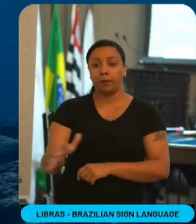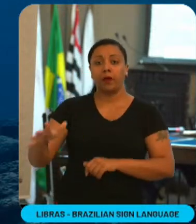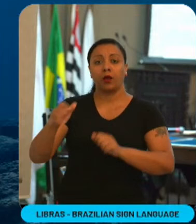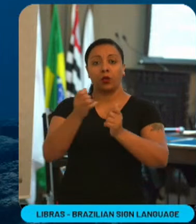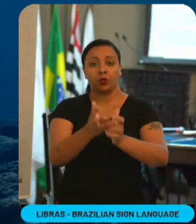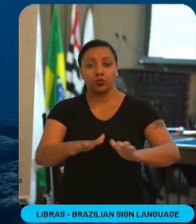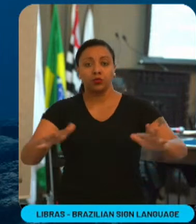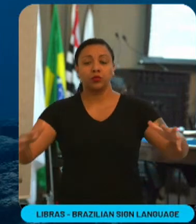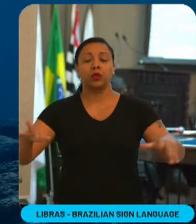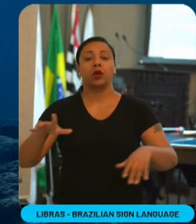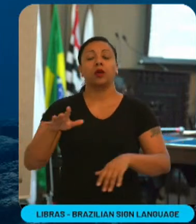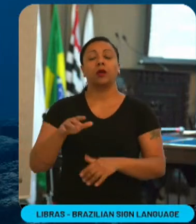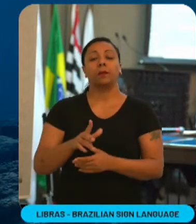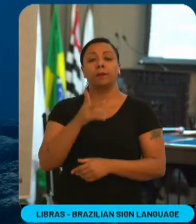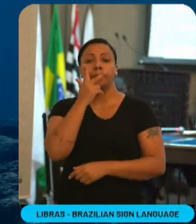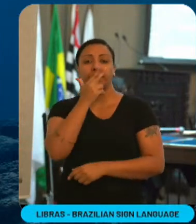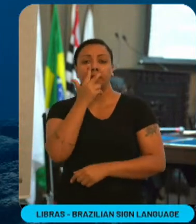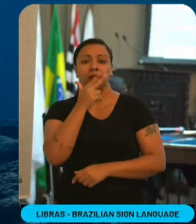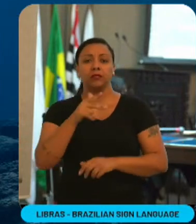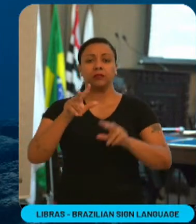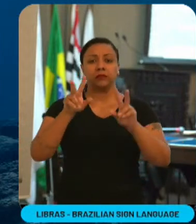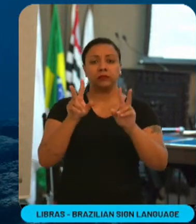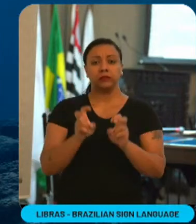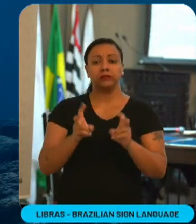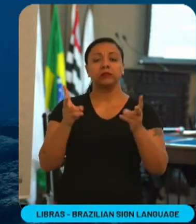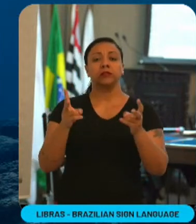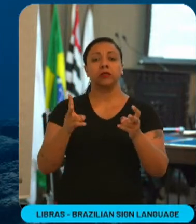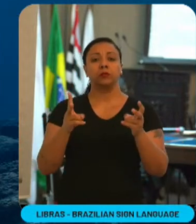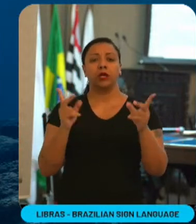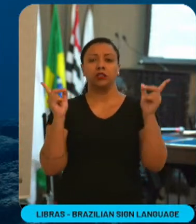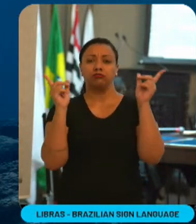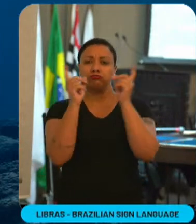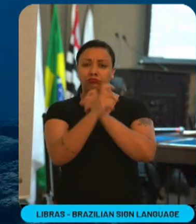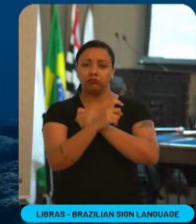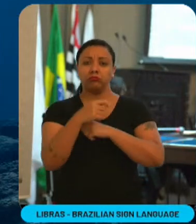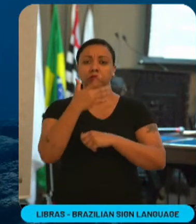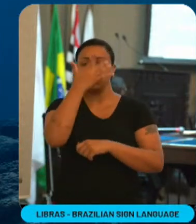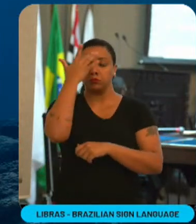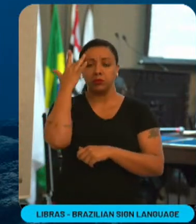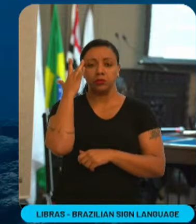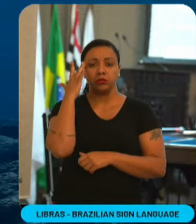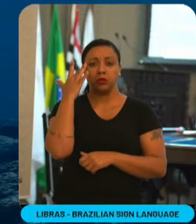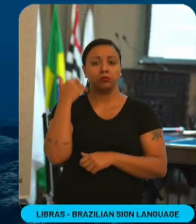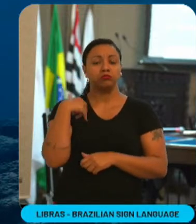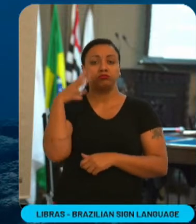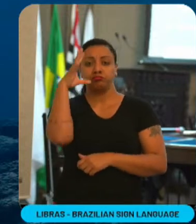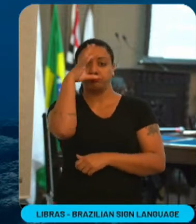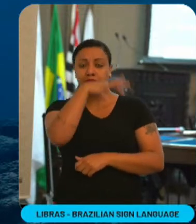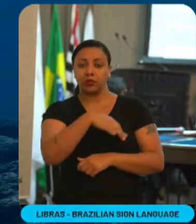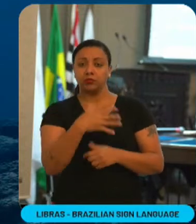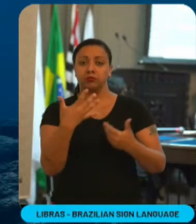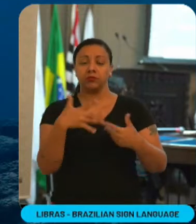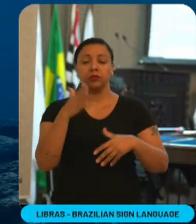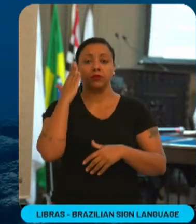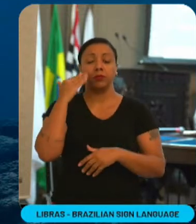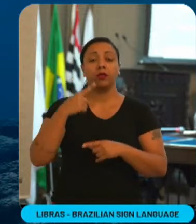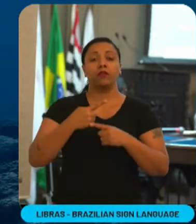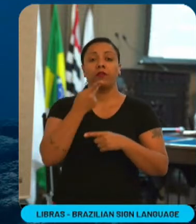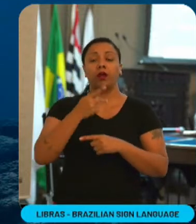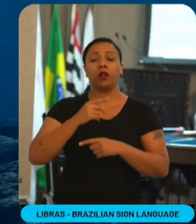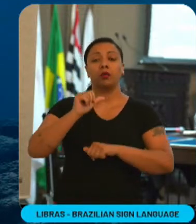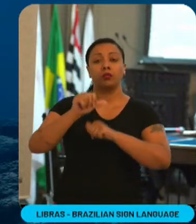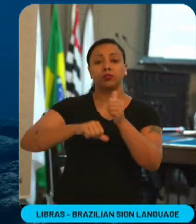the ocean literacy, oftentimes they seem too far away from the common citizen. Climate